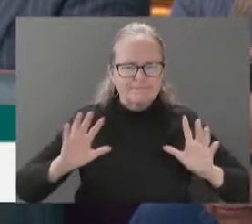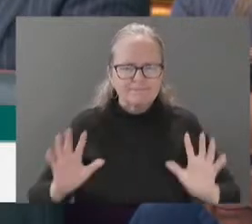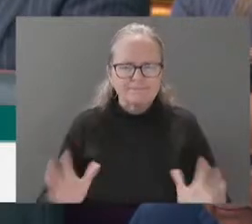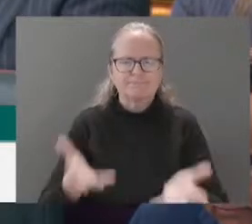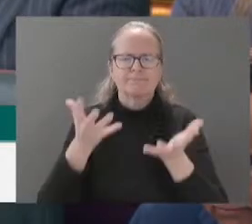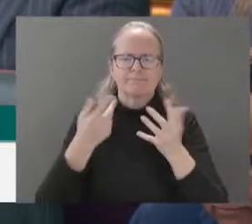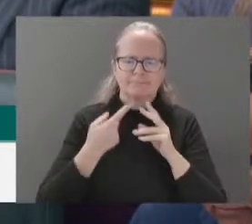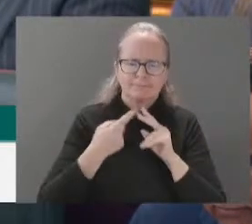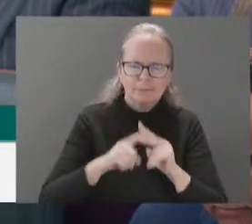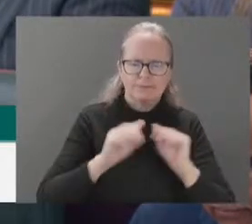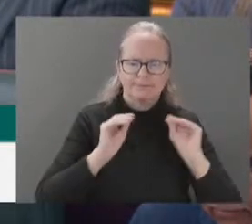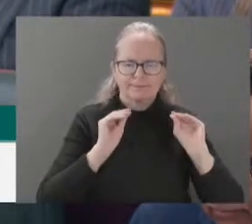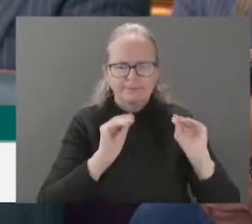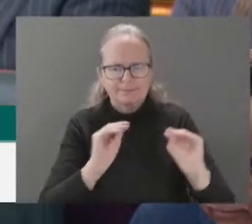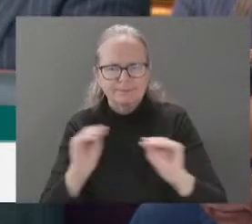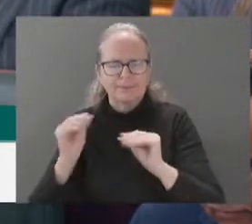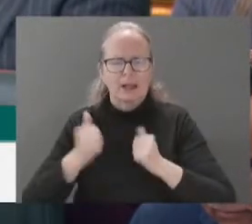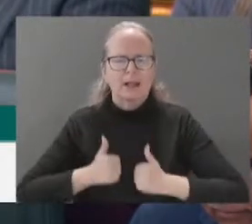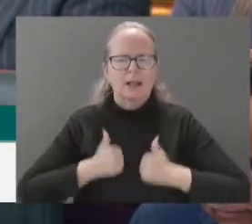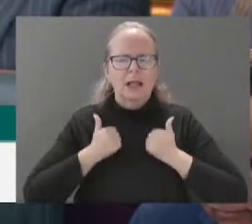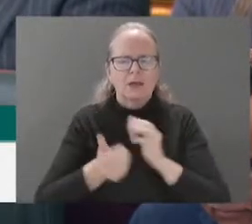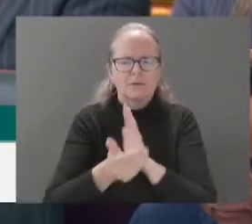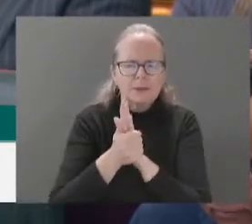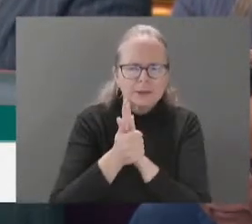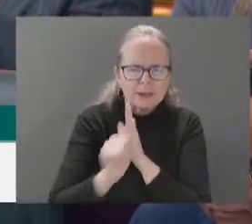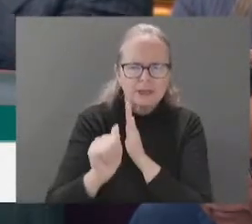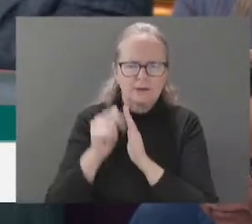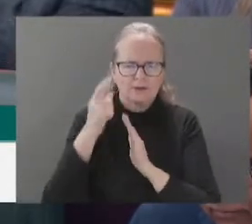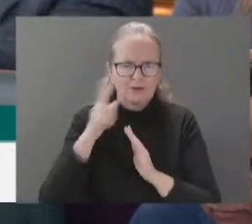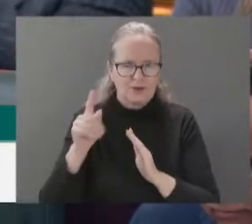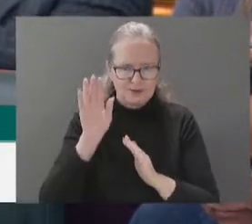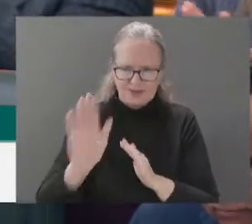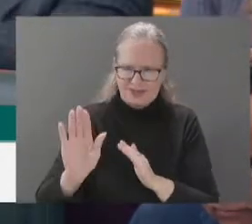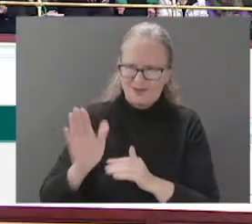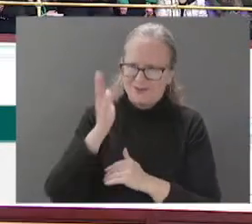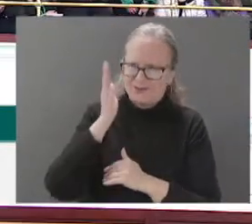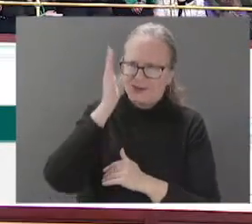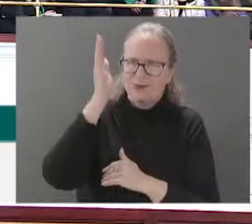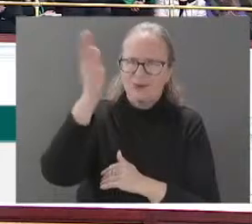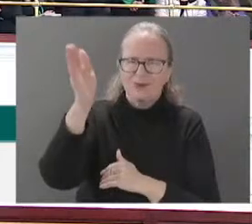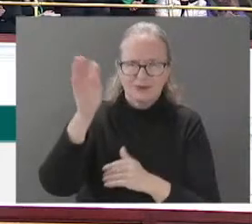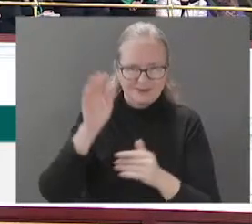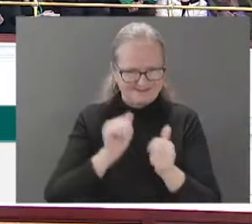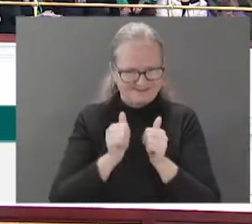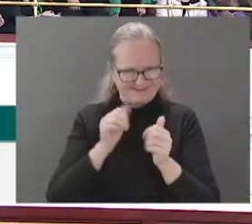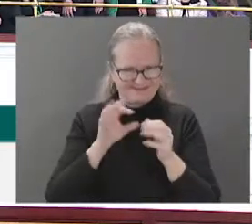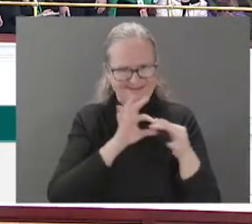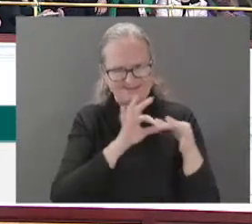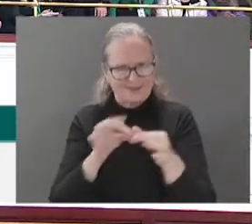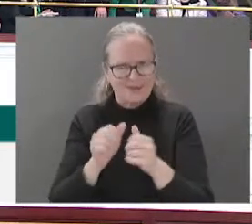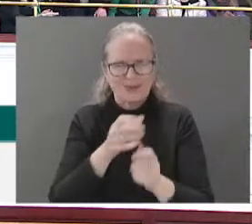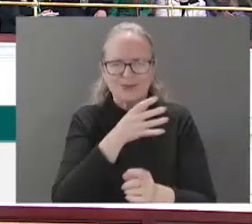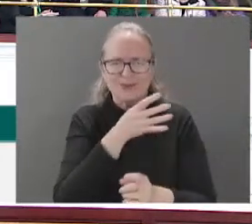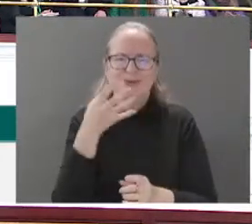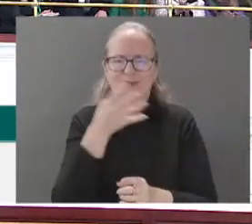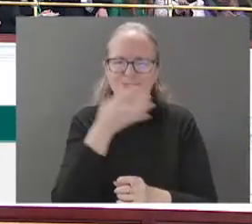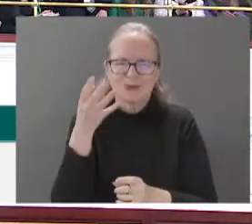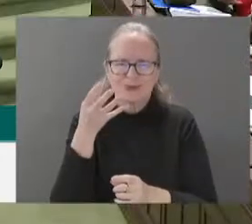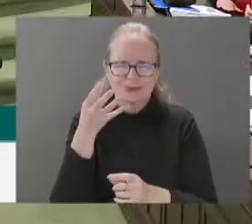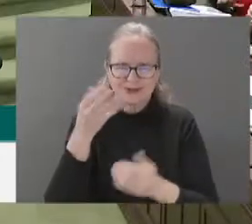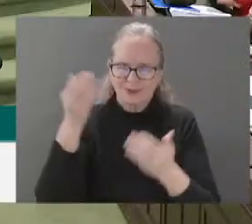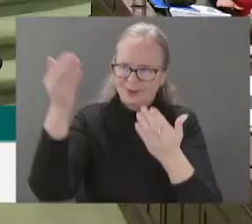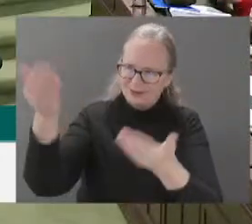upand cominging agricultural leaders please rise and receive the warm welcome of this assembly The Honorable member for